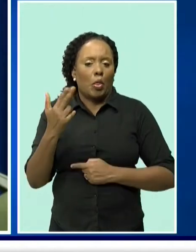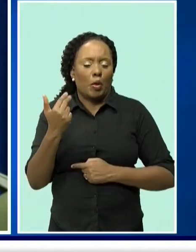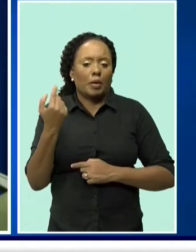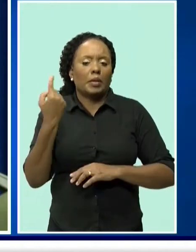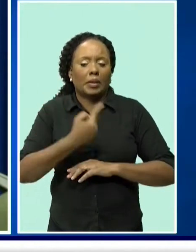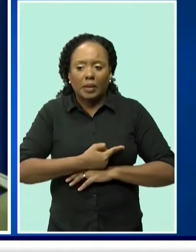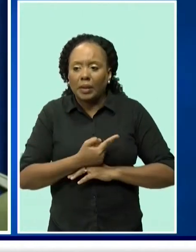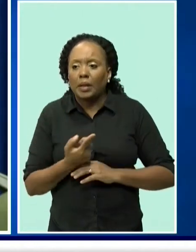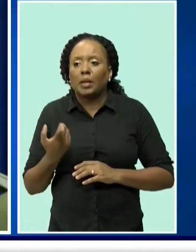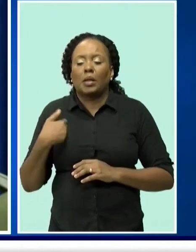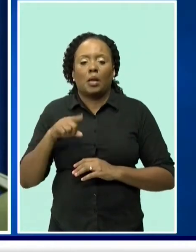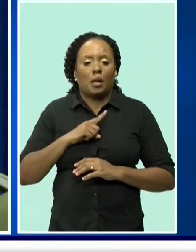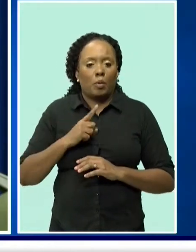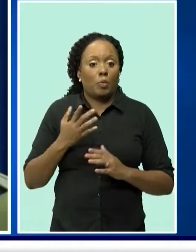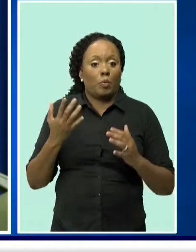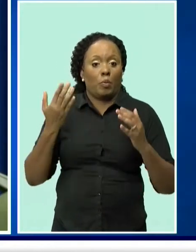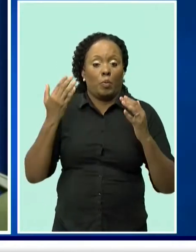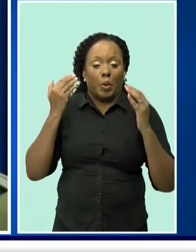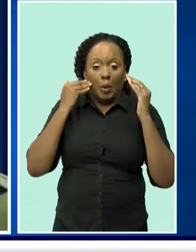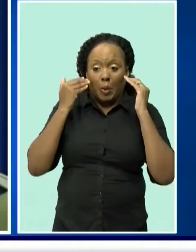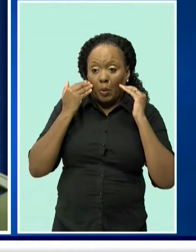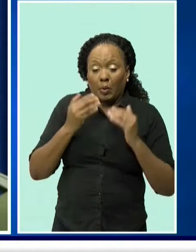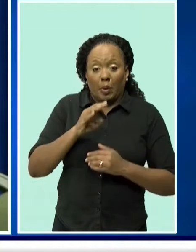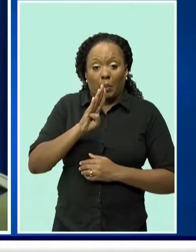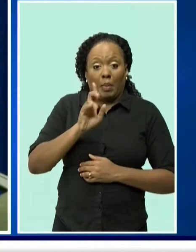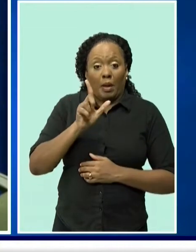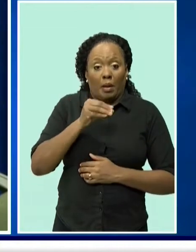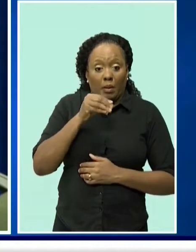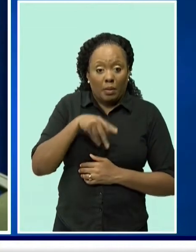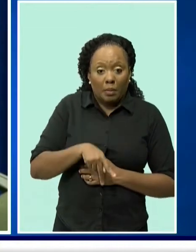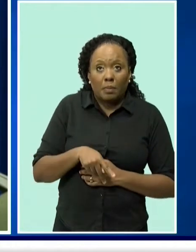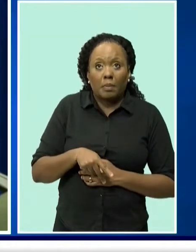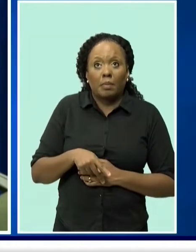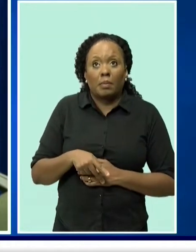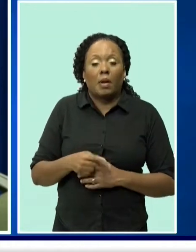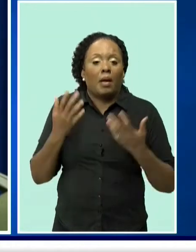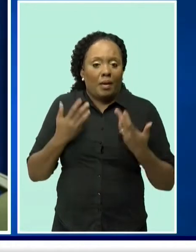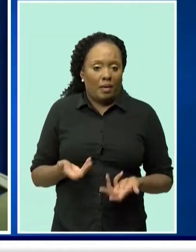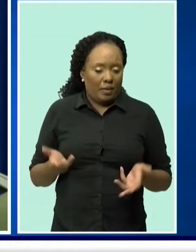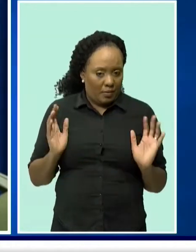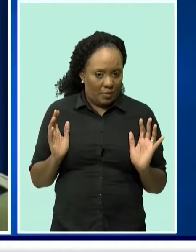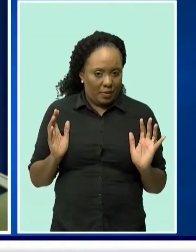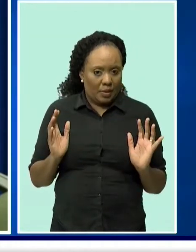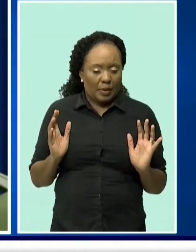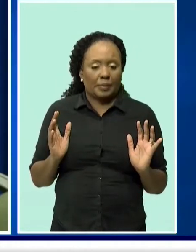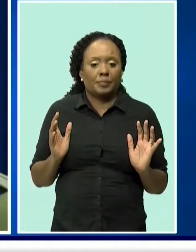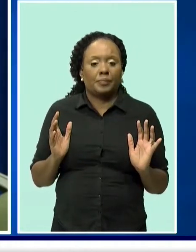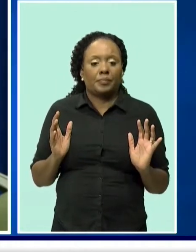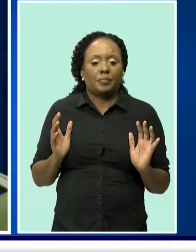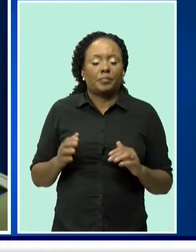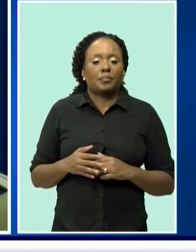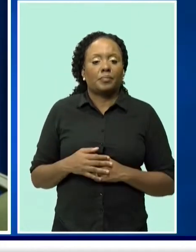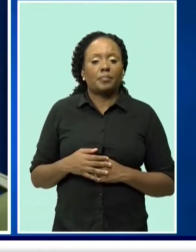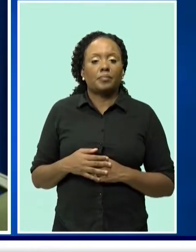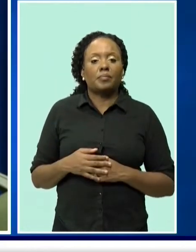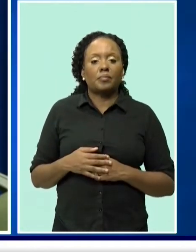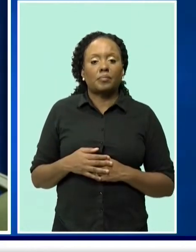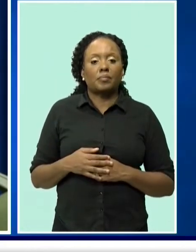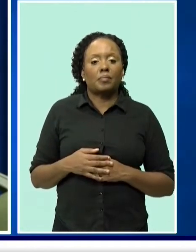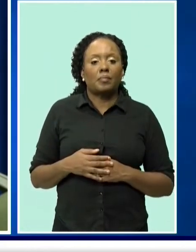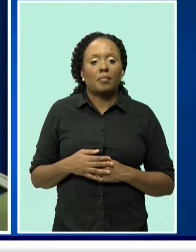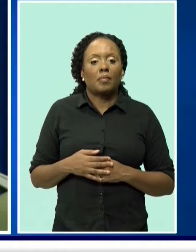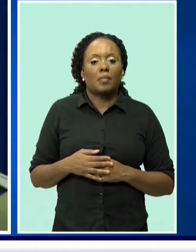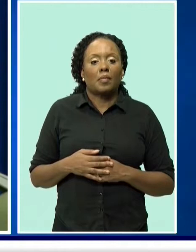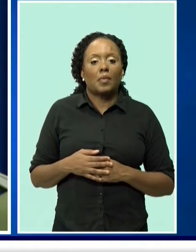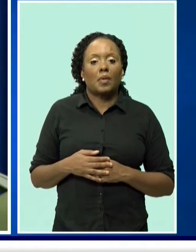At this moment in time, the Barbados Light and Power Company has closed its case. It would be unusual to order the Barbados